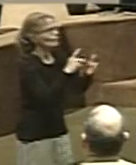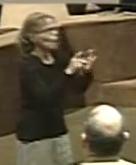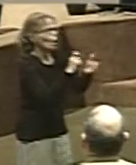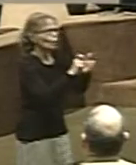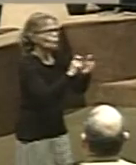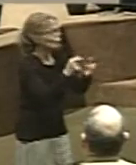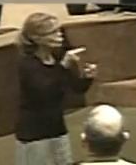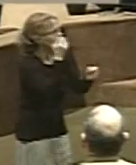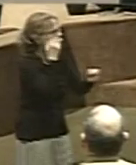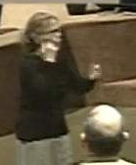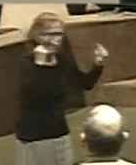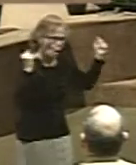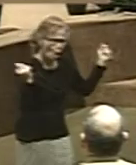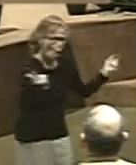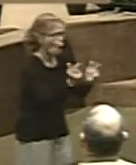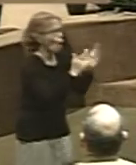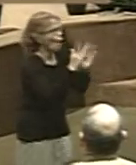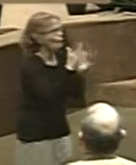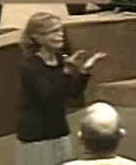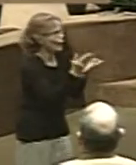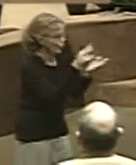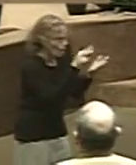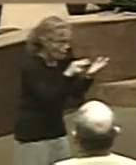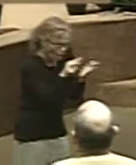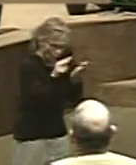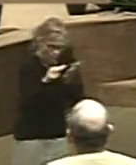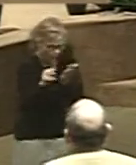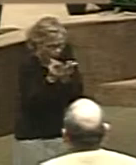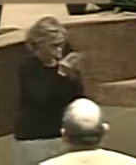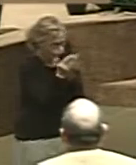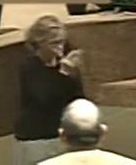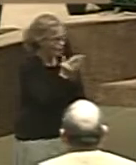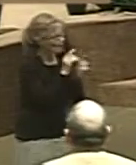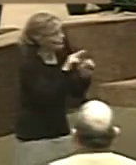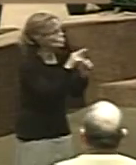and contents to map, and your faith can still fail